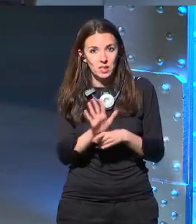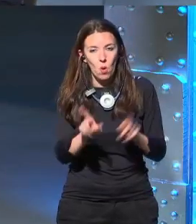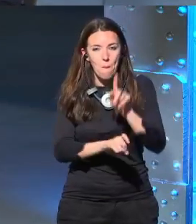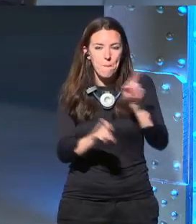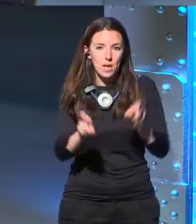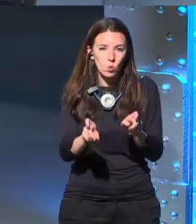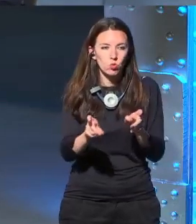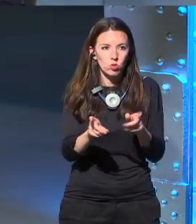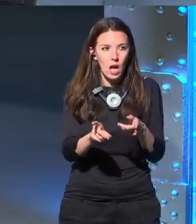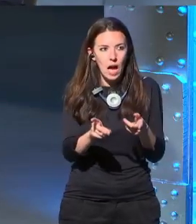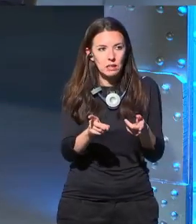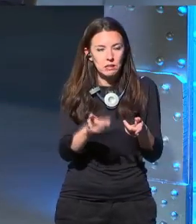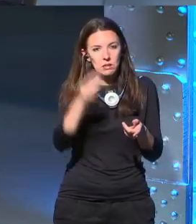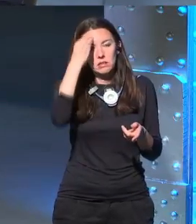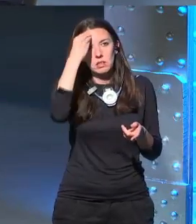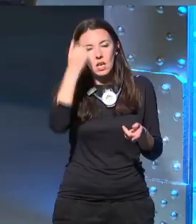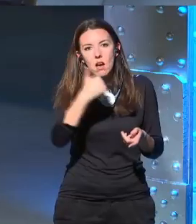I was wondering